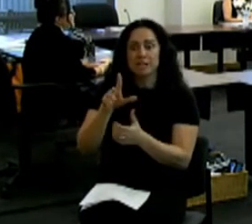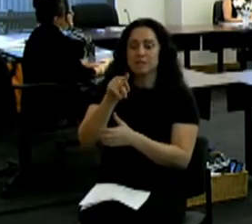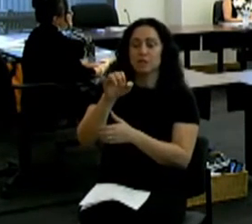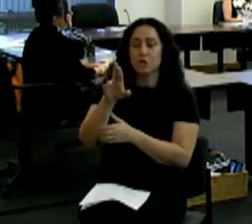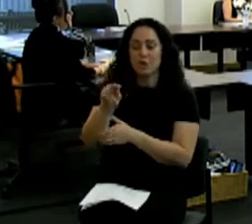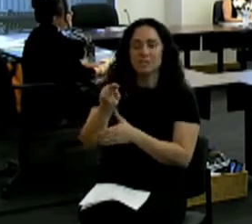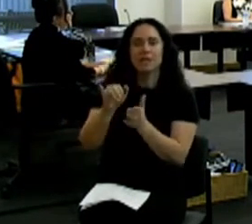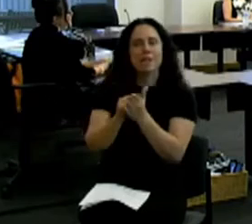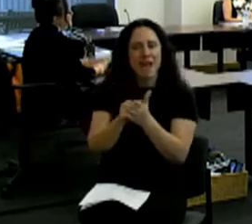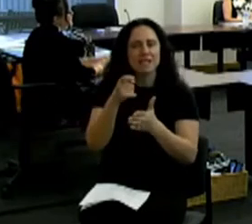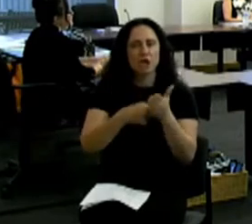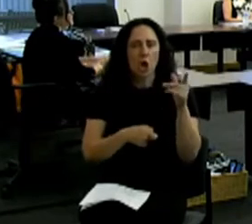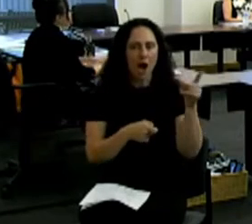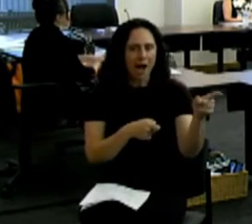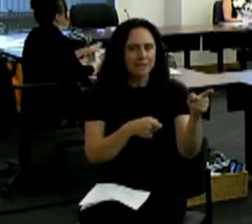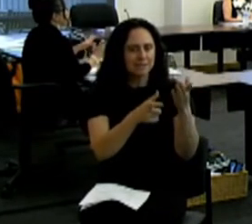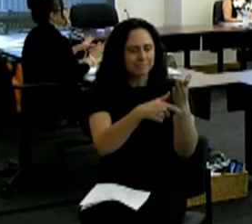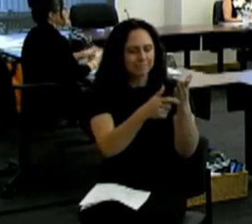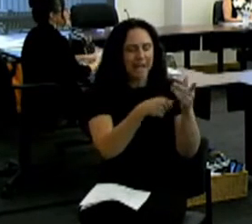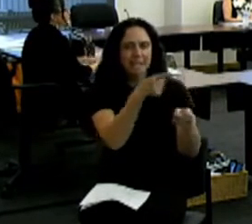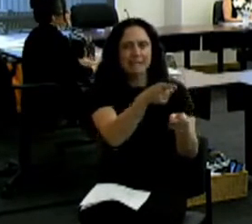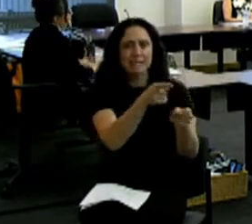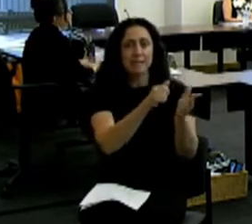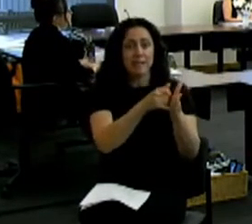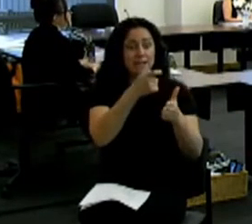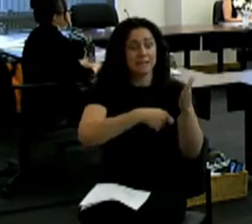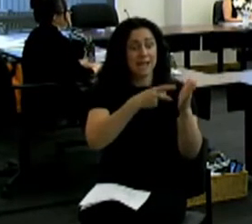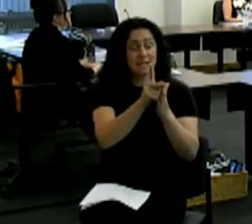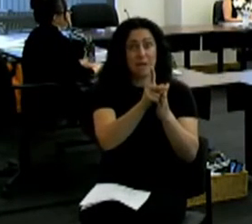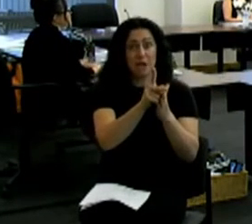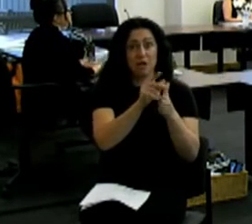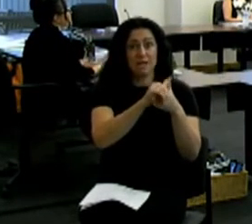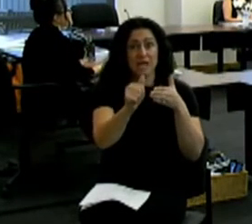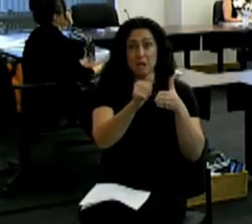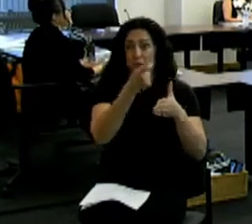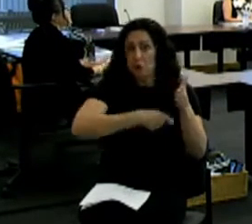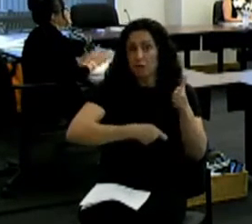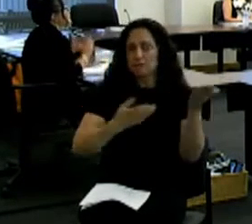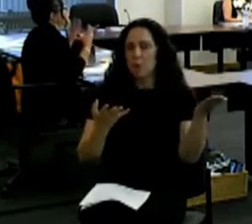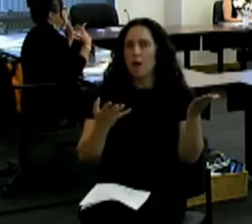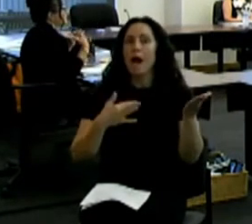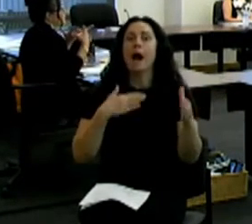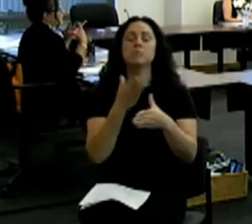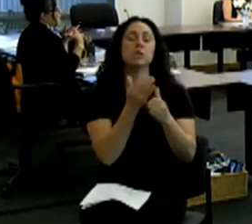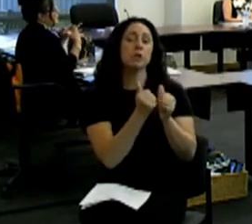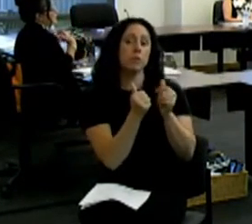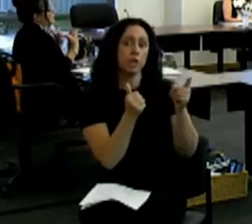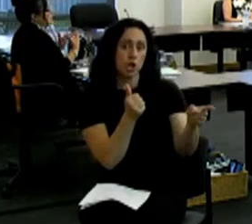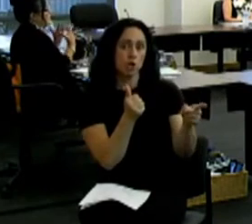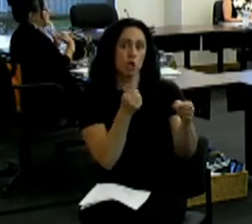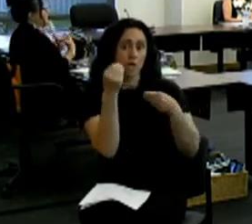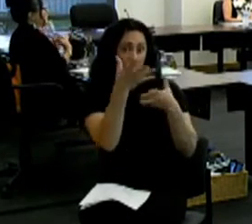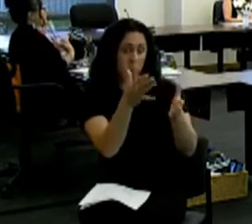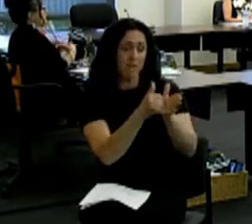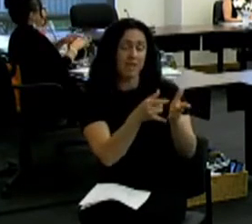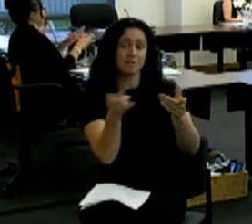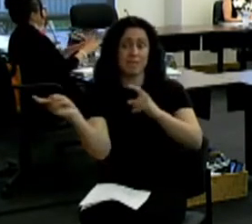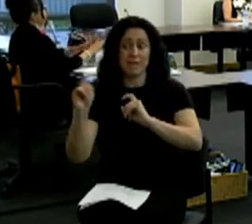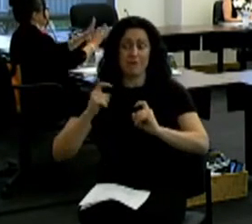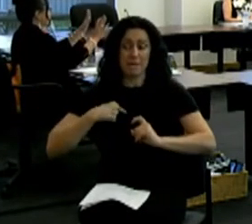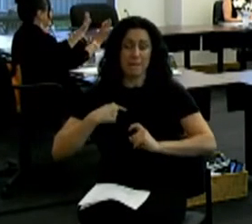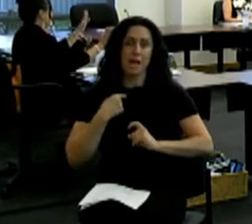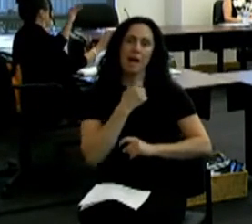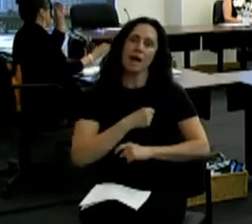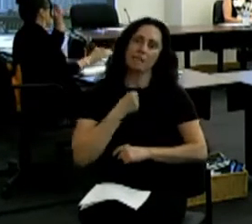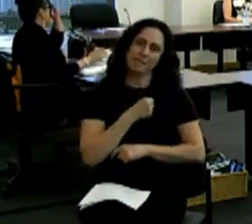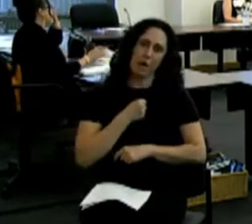is a cost that is a taxpayer dollar cost. So that's, I'm sharing with you information that's been given to me, and I'm